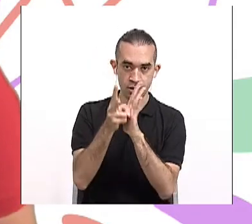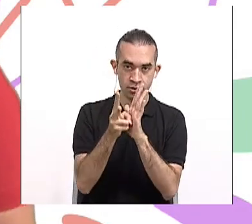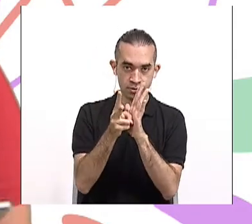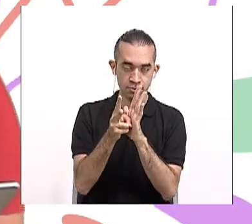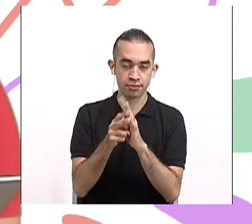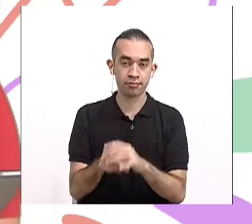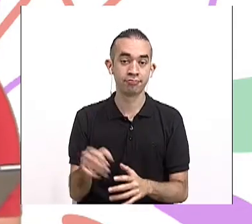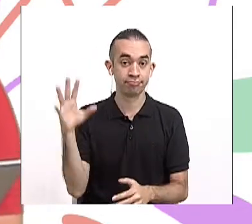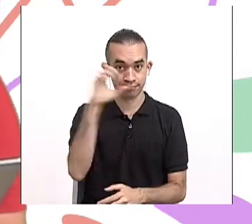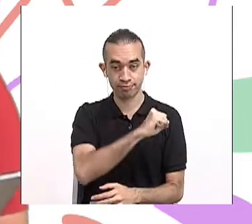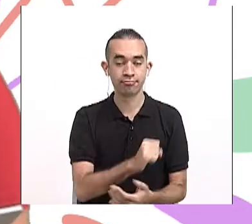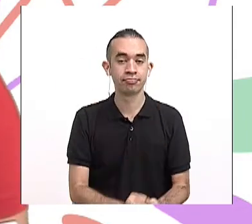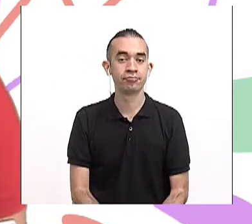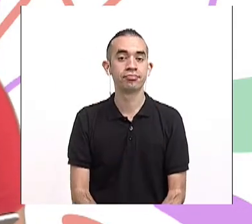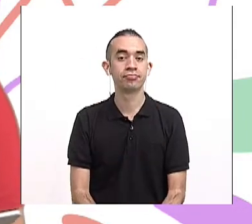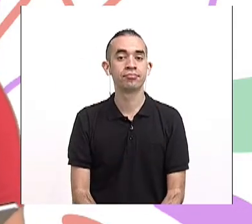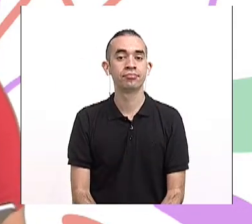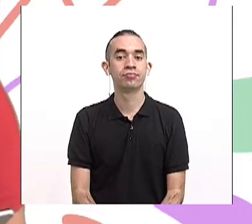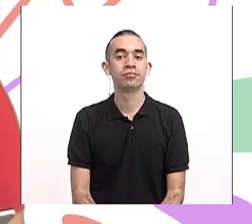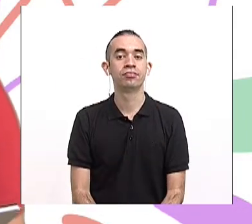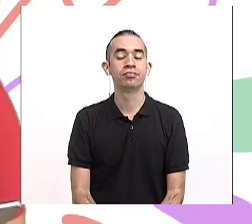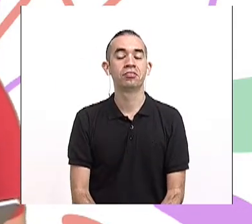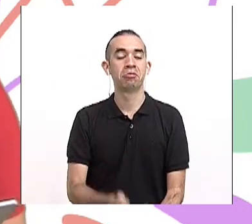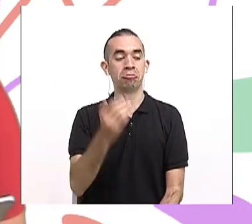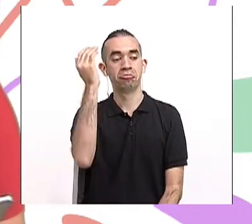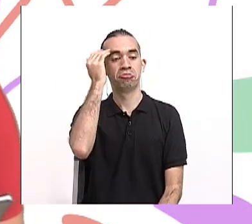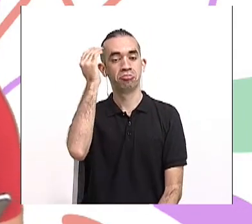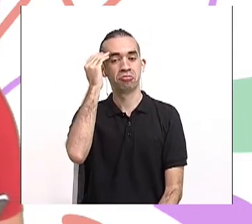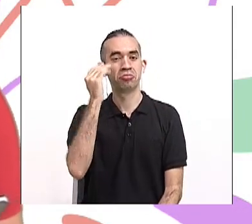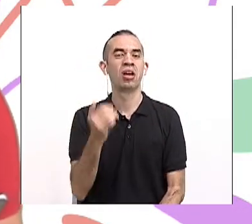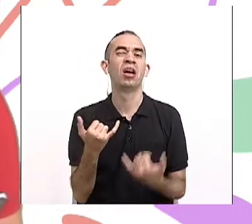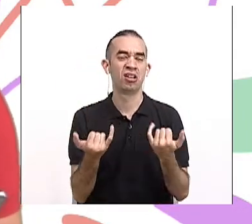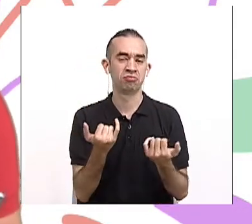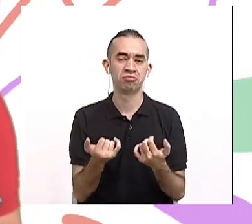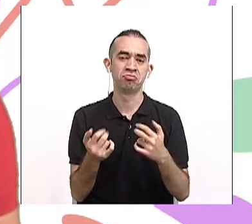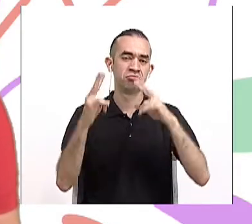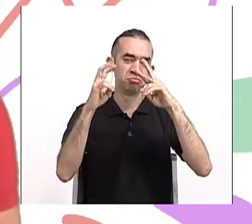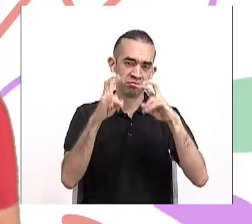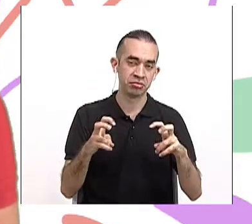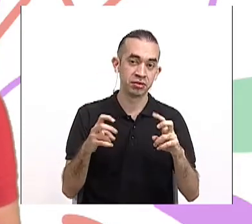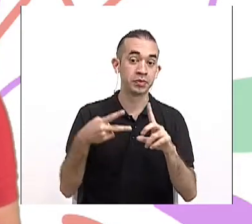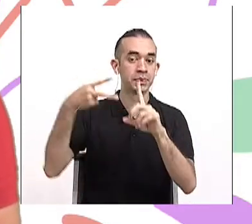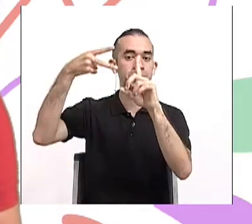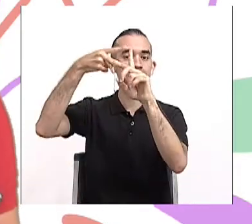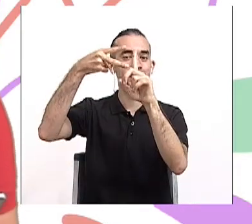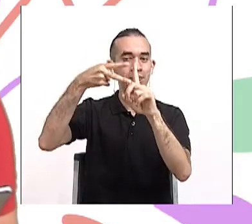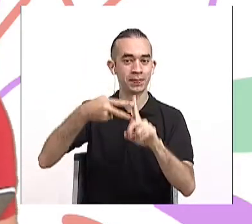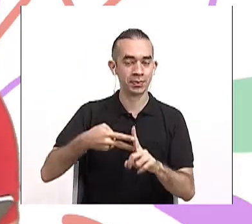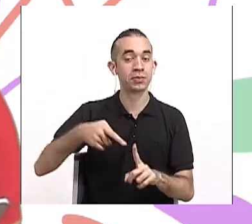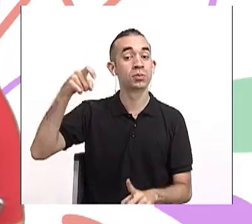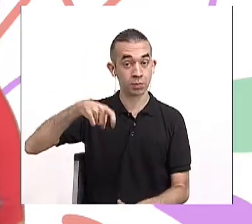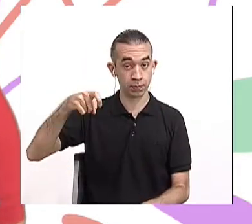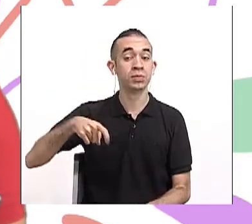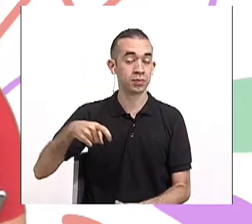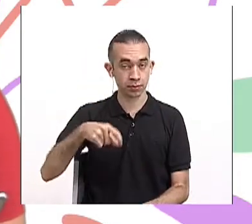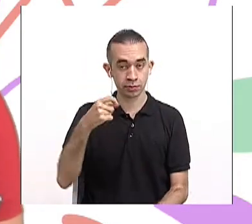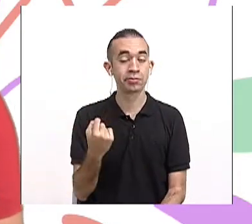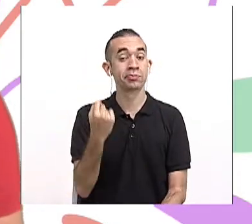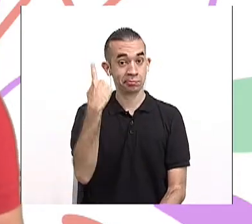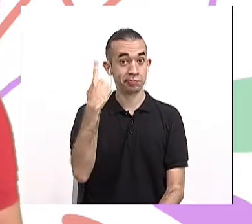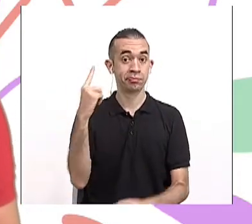watch. But with this in mind, let's review some very important vocabulary that we need in order to complete